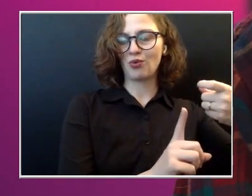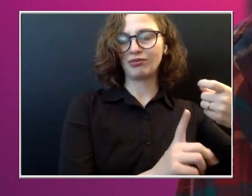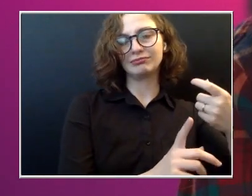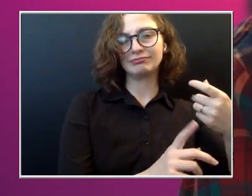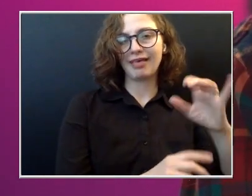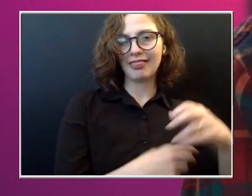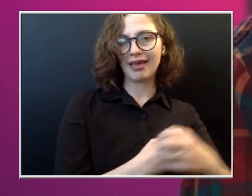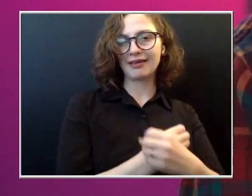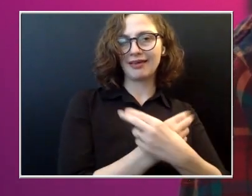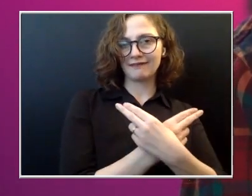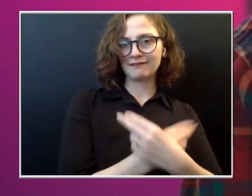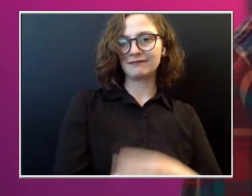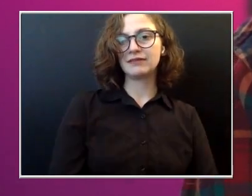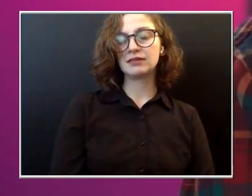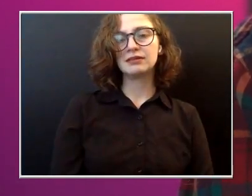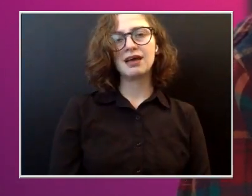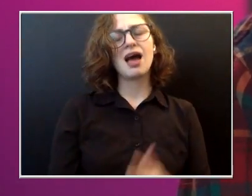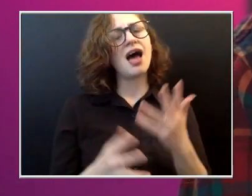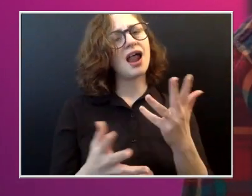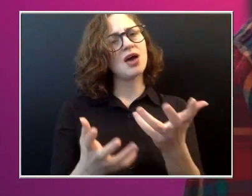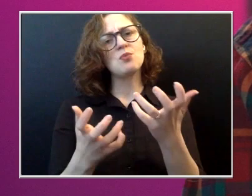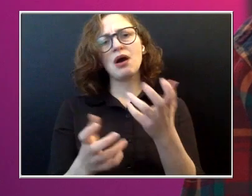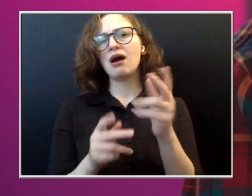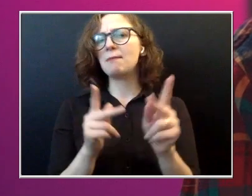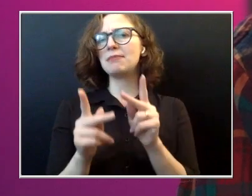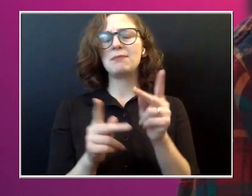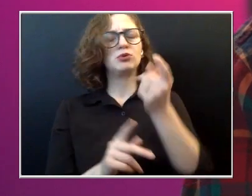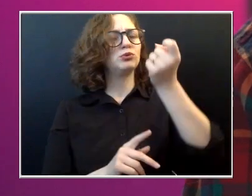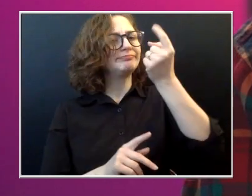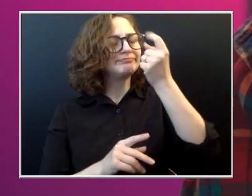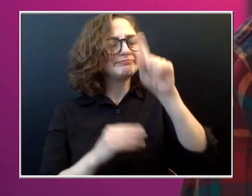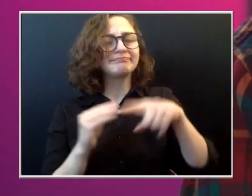about amyloidosis because it's relatively new,